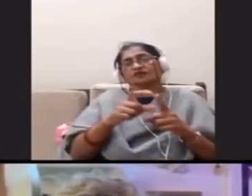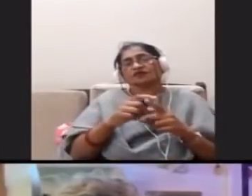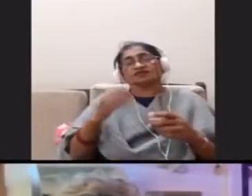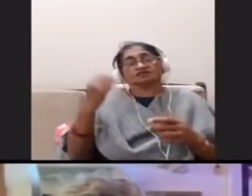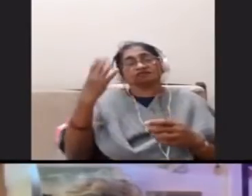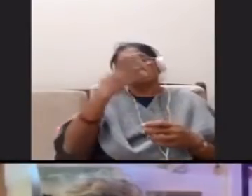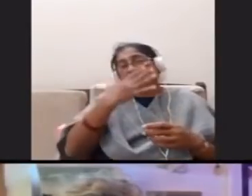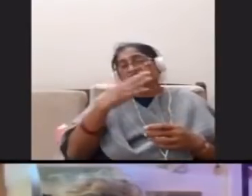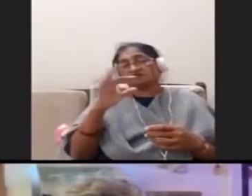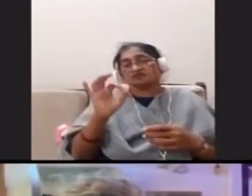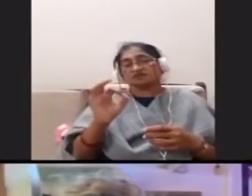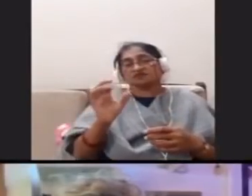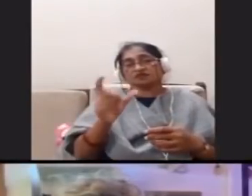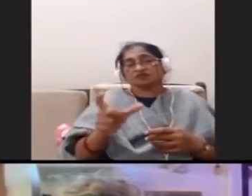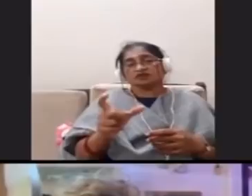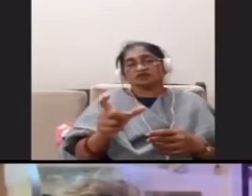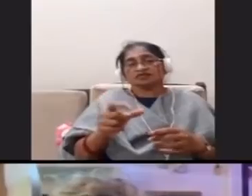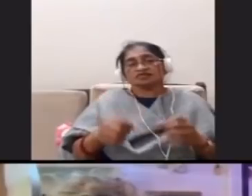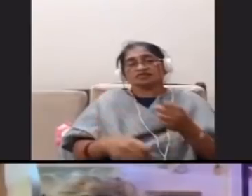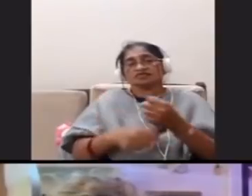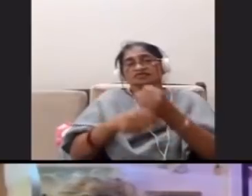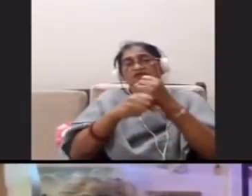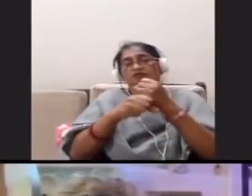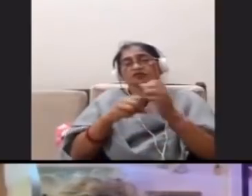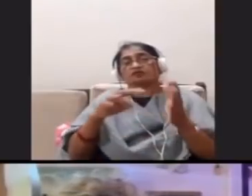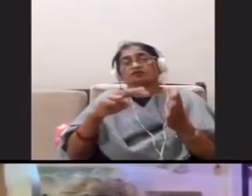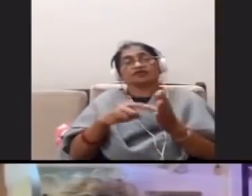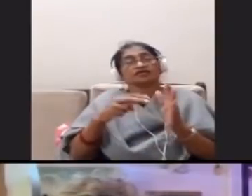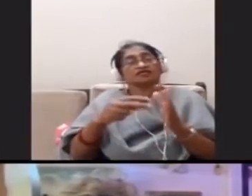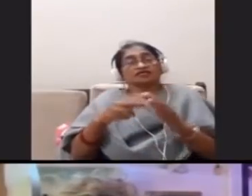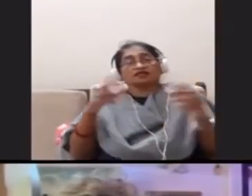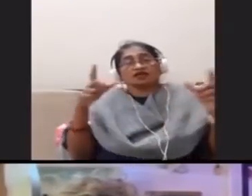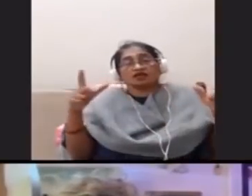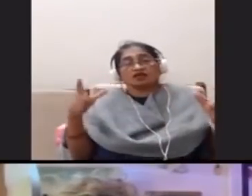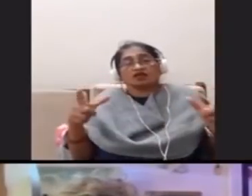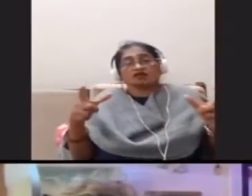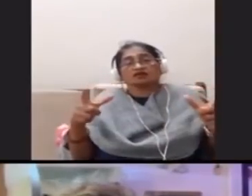and your support means a lot to us, you know, and we thank you so much.